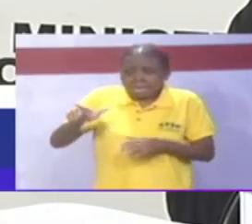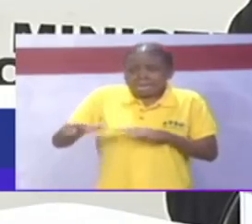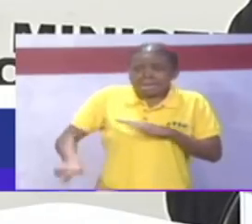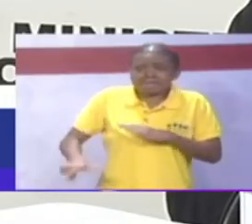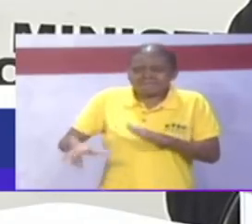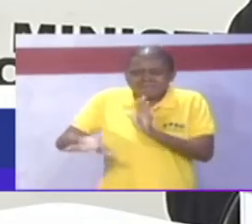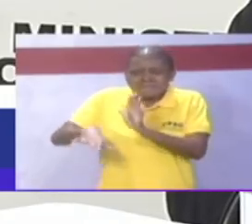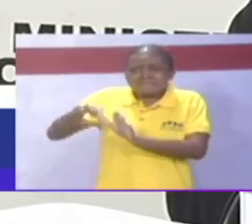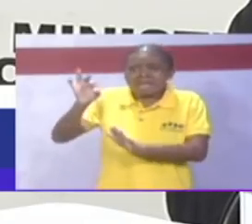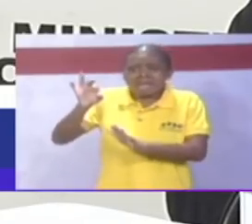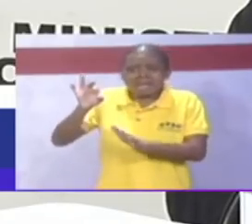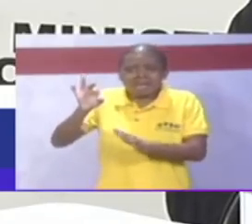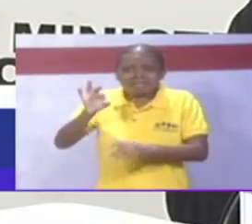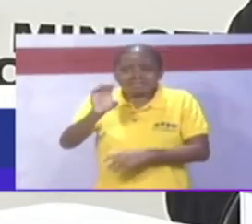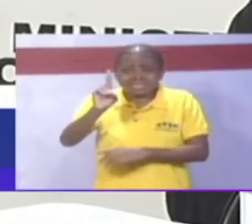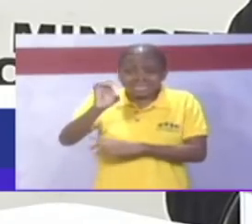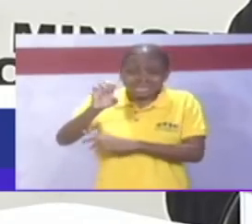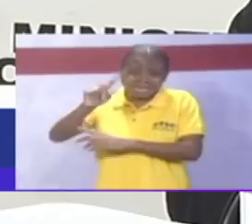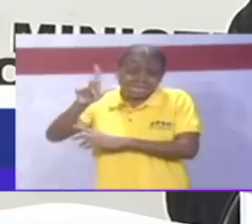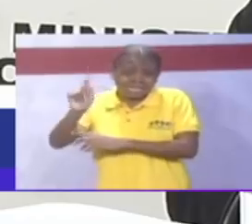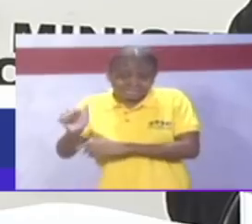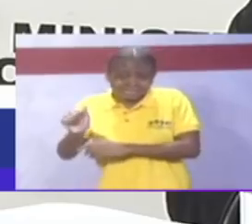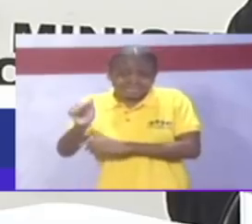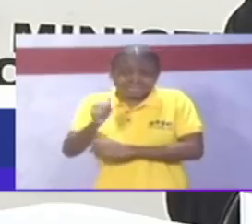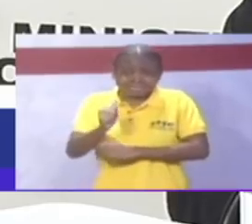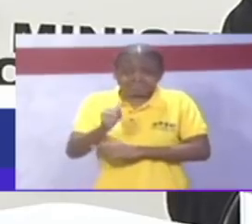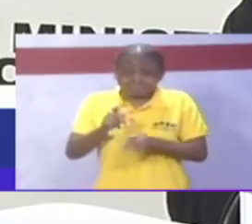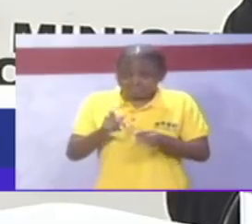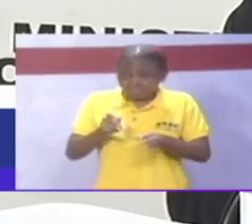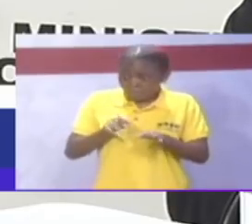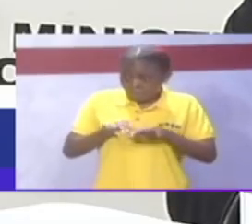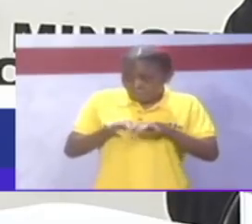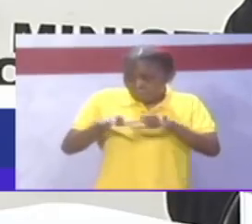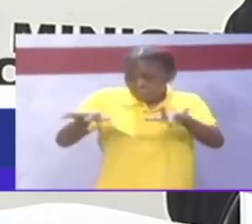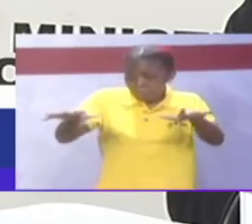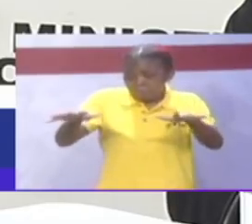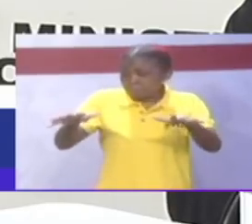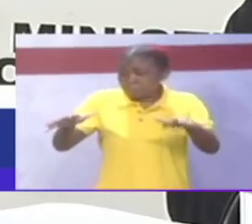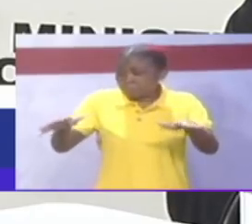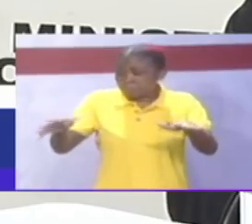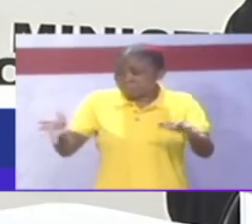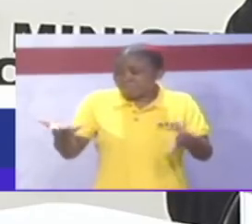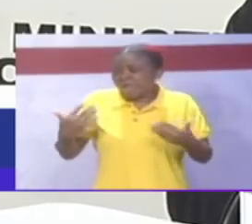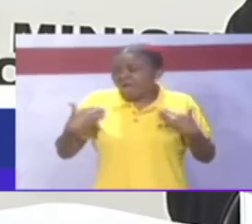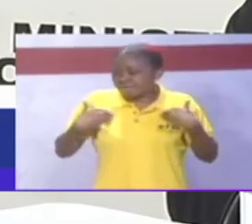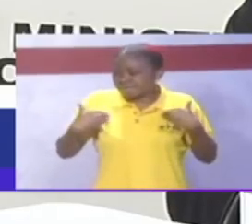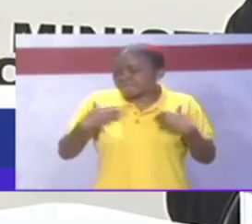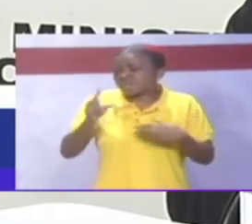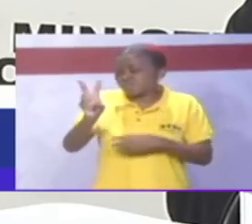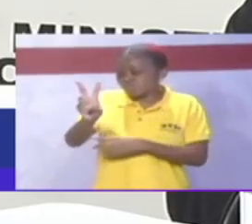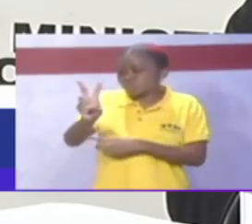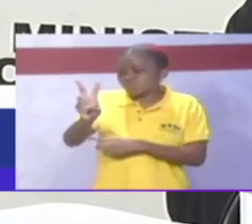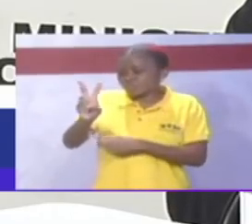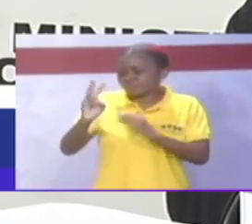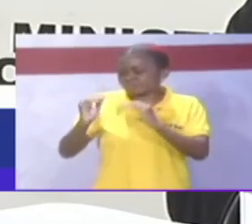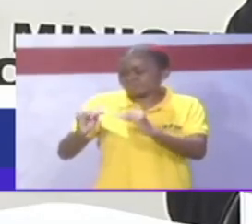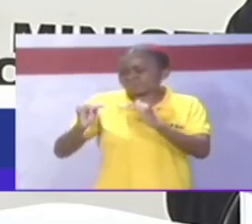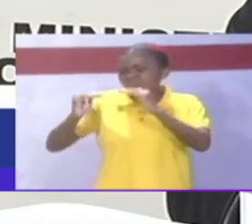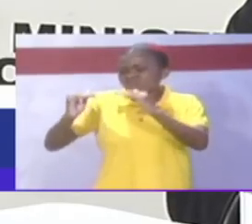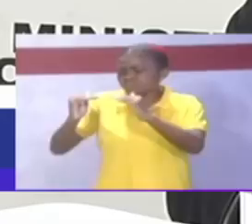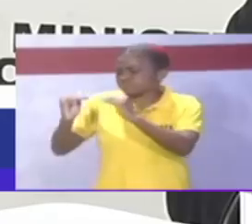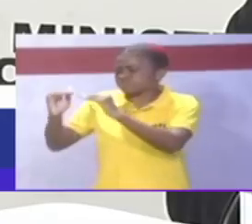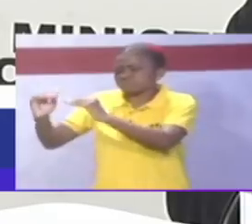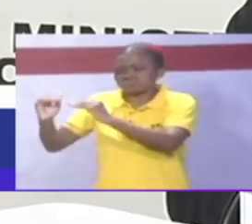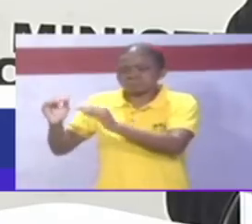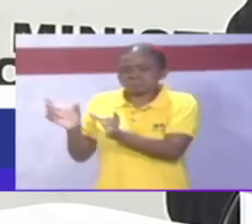is concerned. What we do need to bear in mind is that there are two sets of individuals who are being monitored. They are the